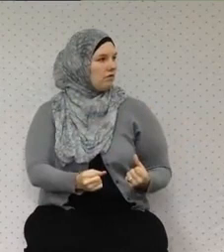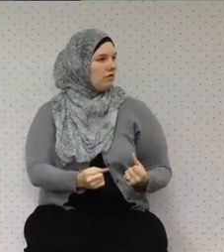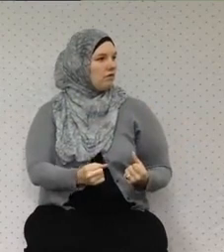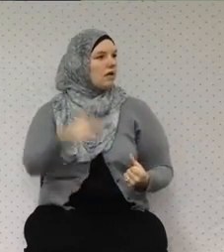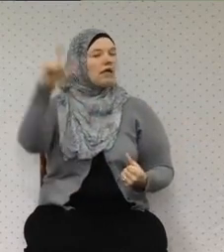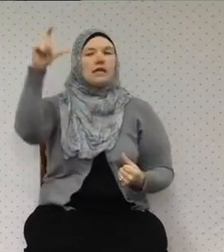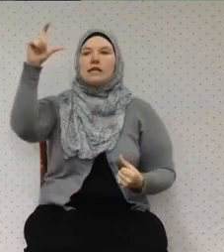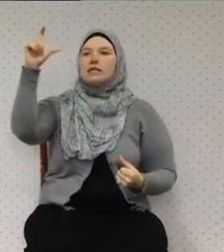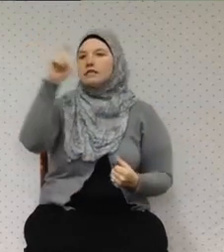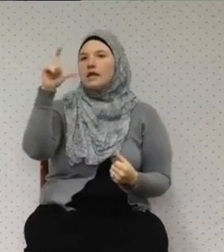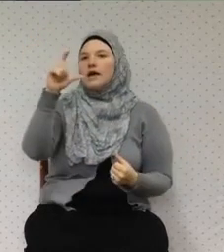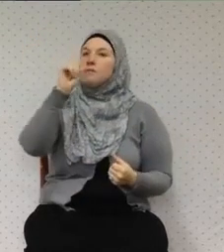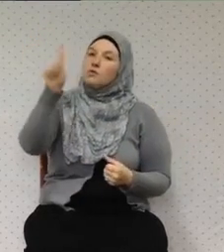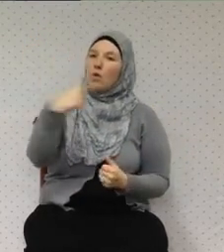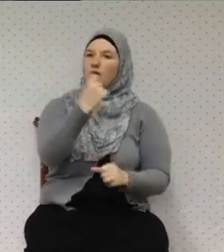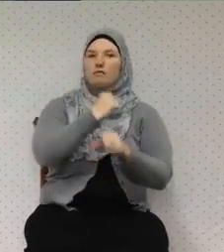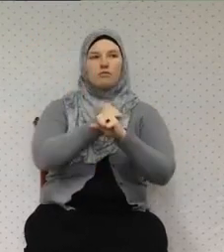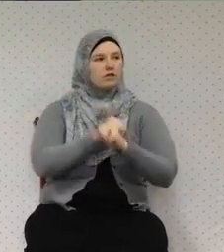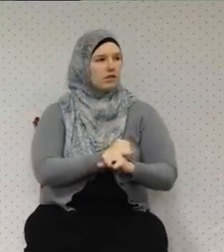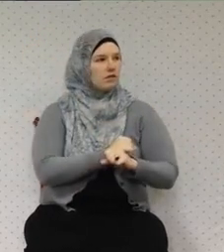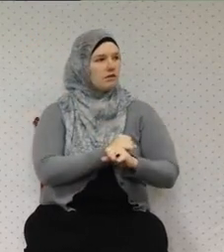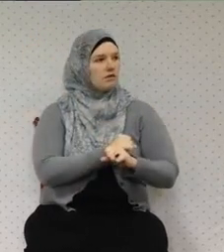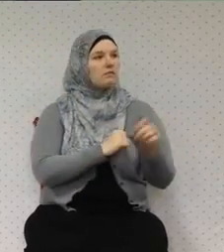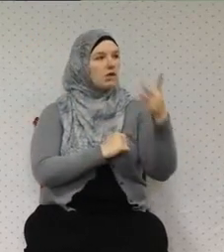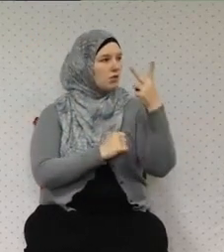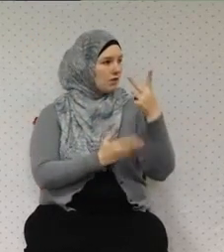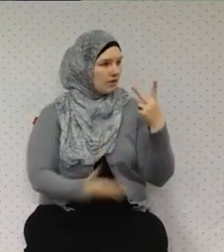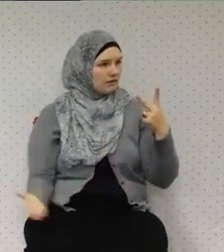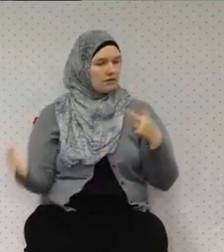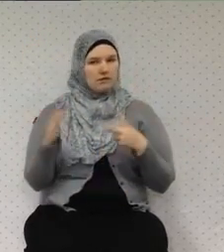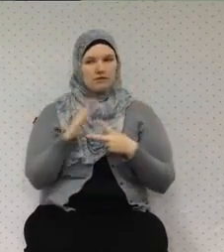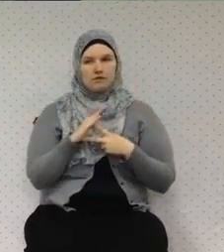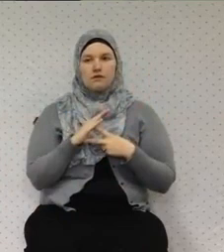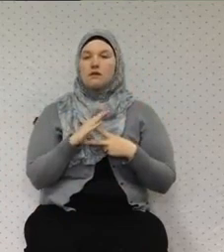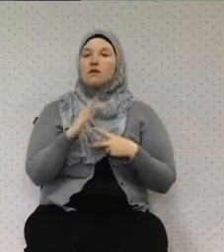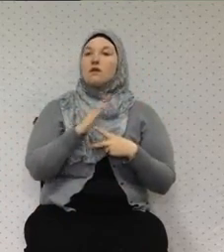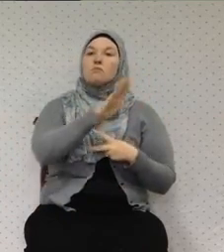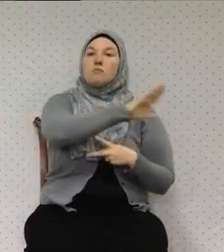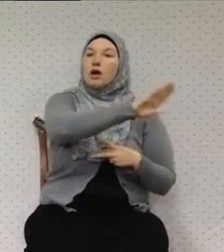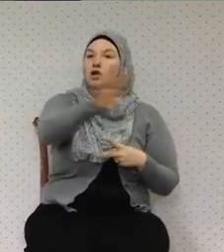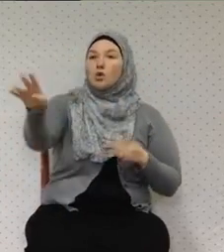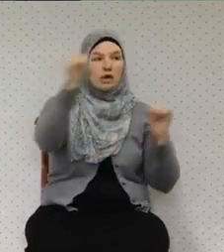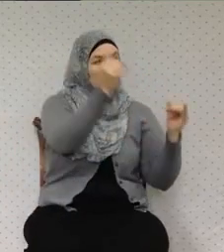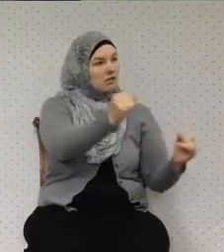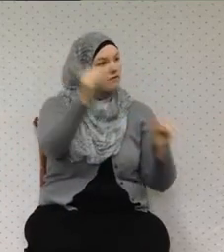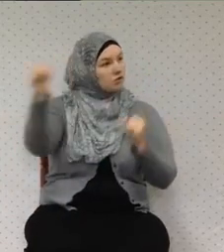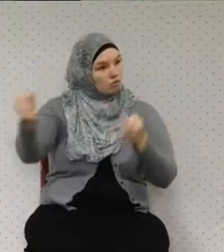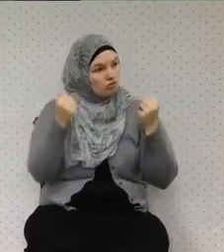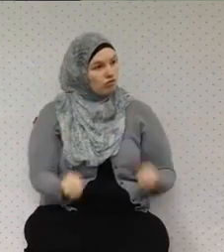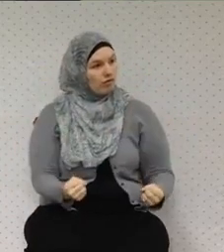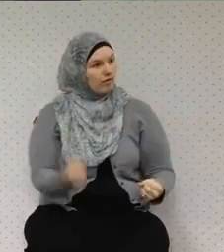And Islam is only protected by two things: by your individual